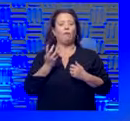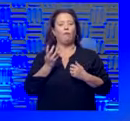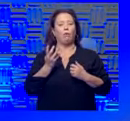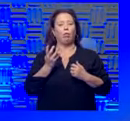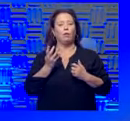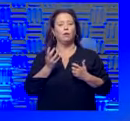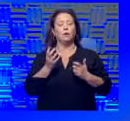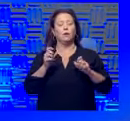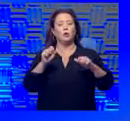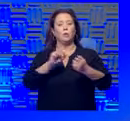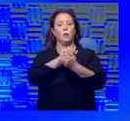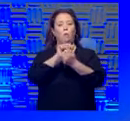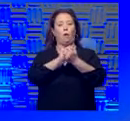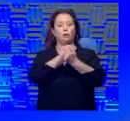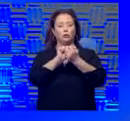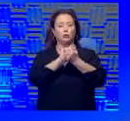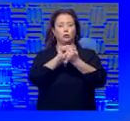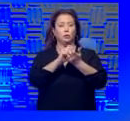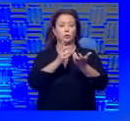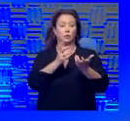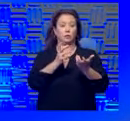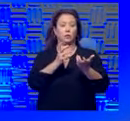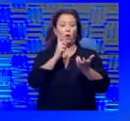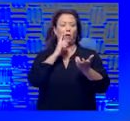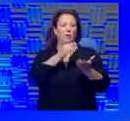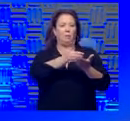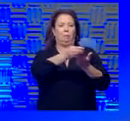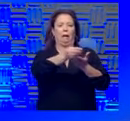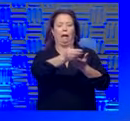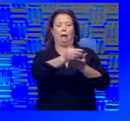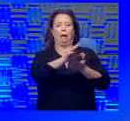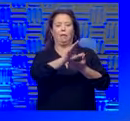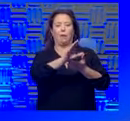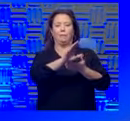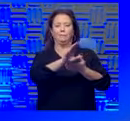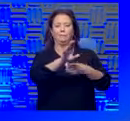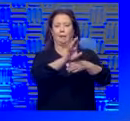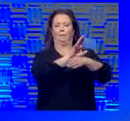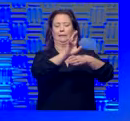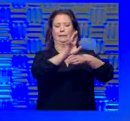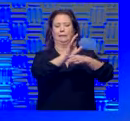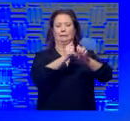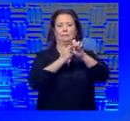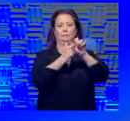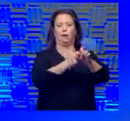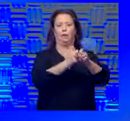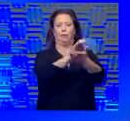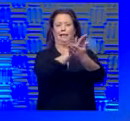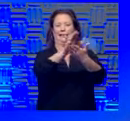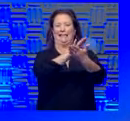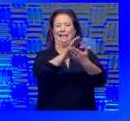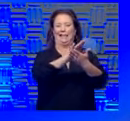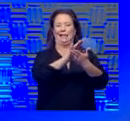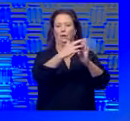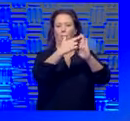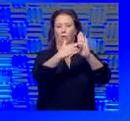can wash them, or if you buy it from a commercial seller, adhere to the cleaning guidelines so that you can have